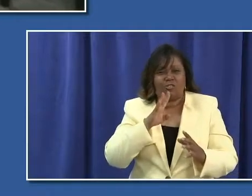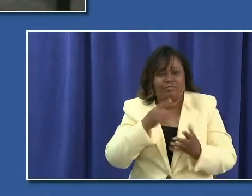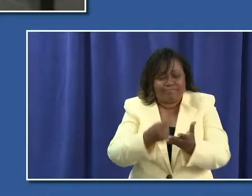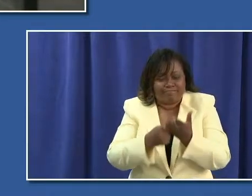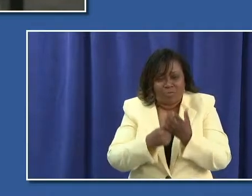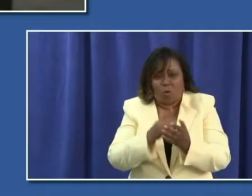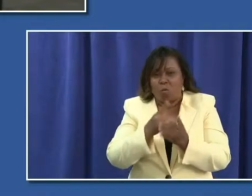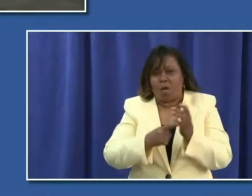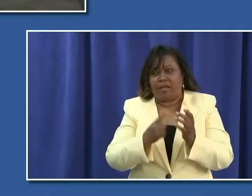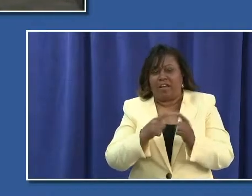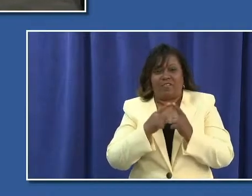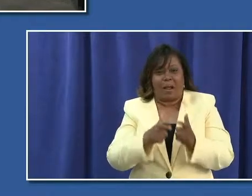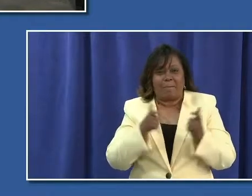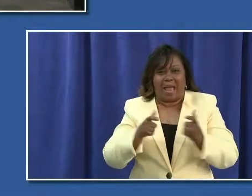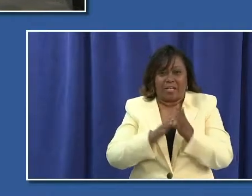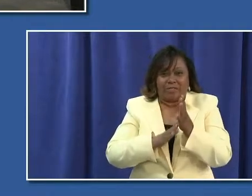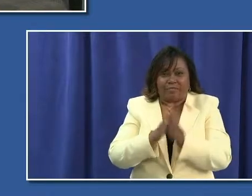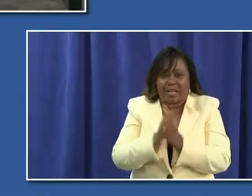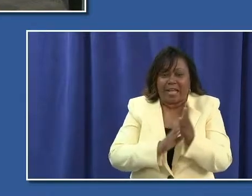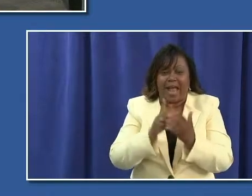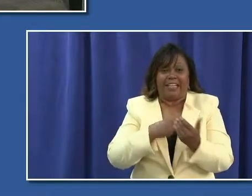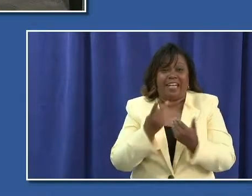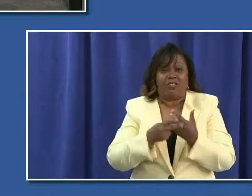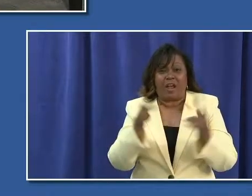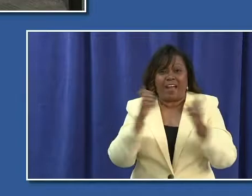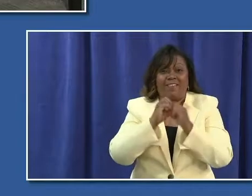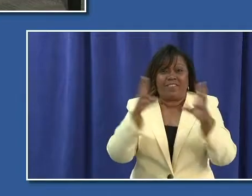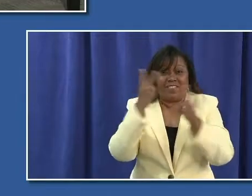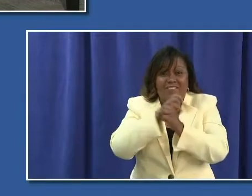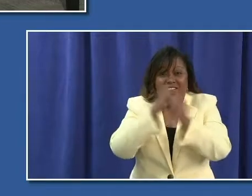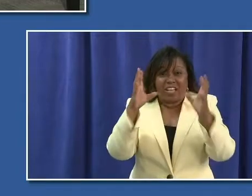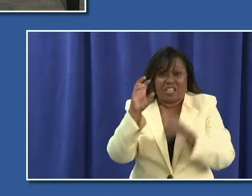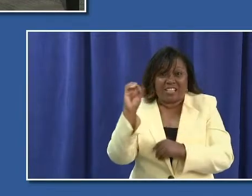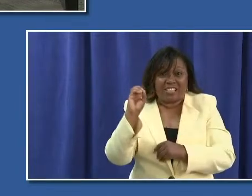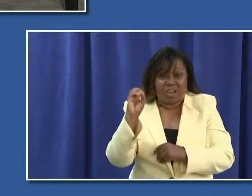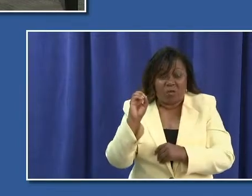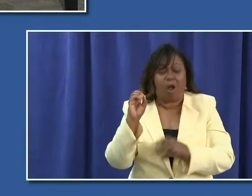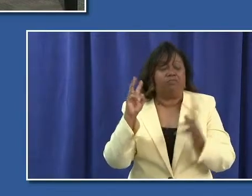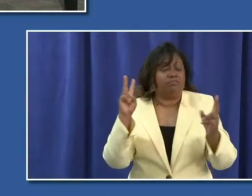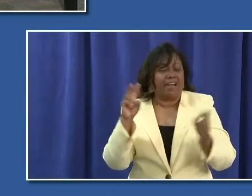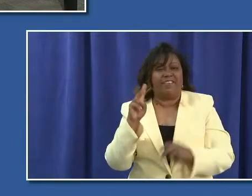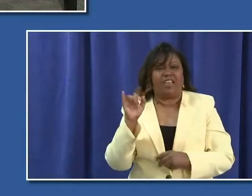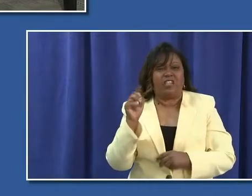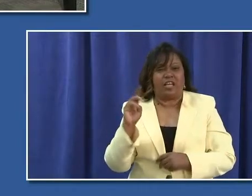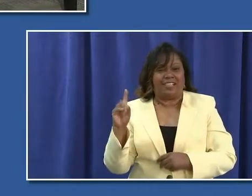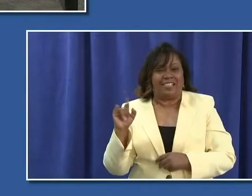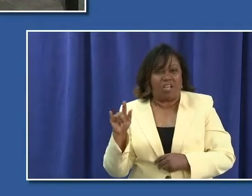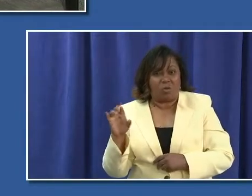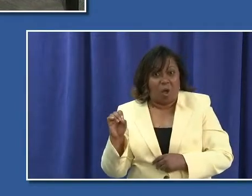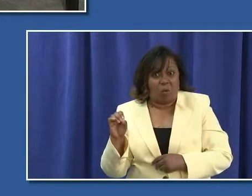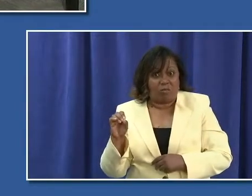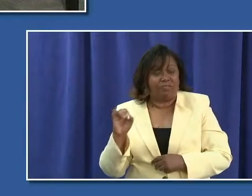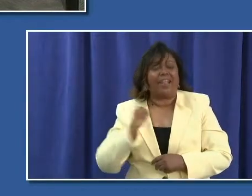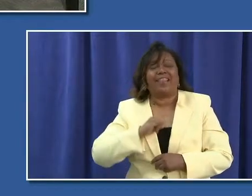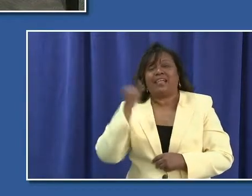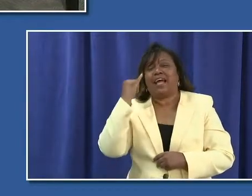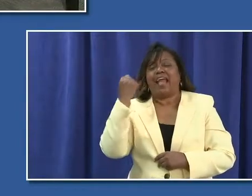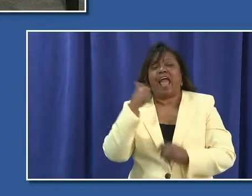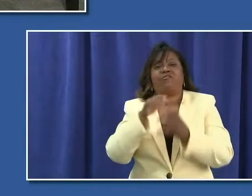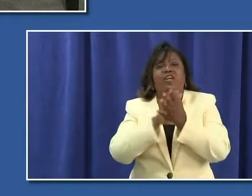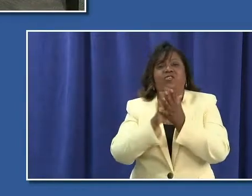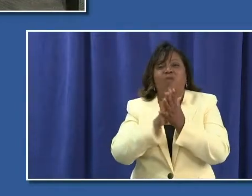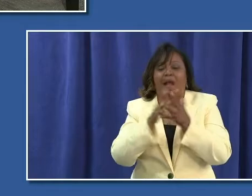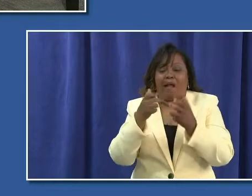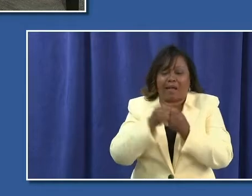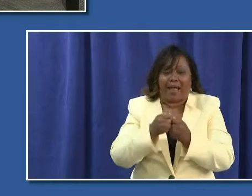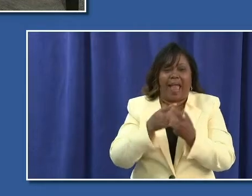about one of our major initiatives, which is Vision Zero. So Vision Zero is the idea that every traffic crash,